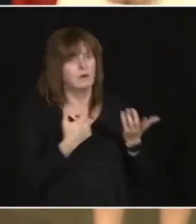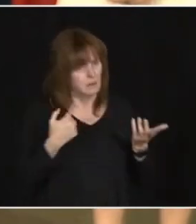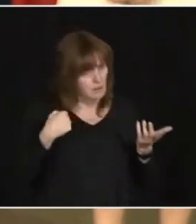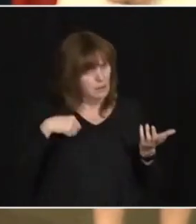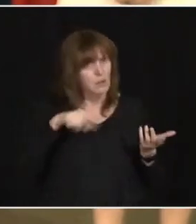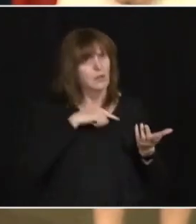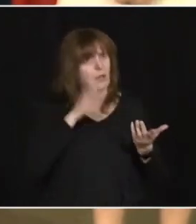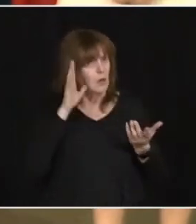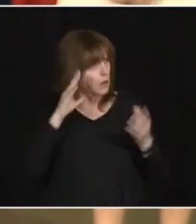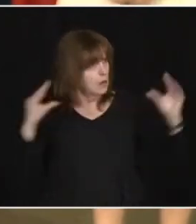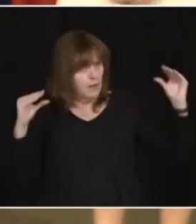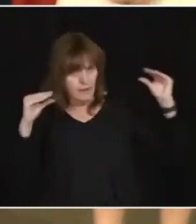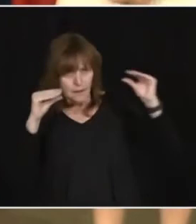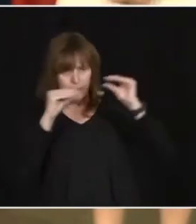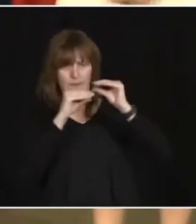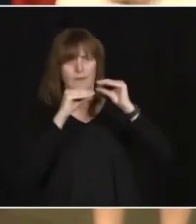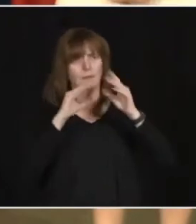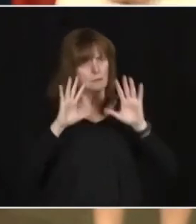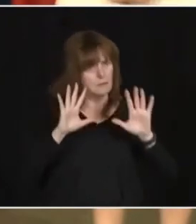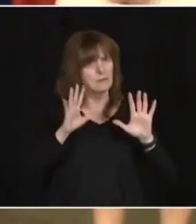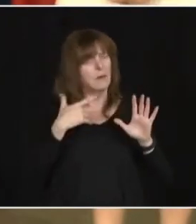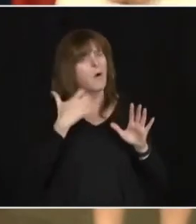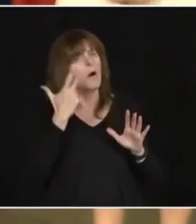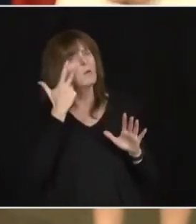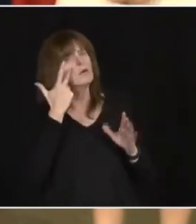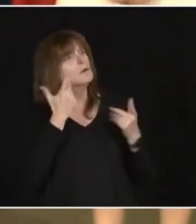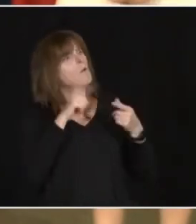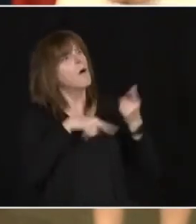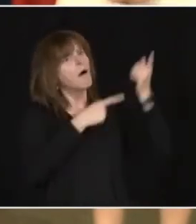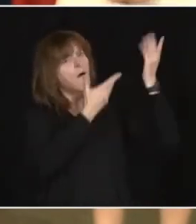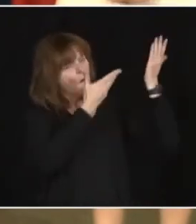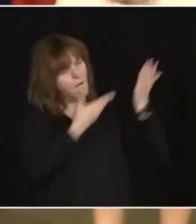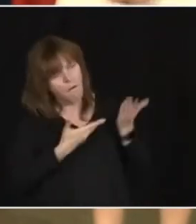want to see what the federal government has to offer.